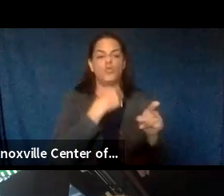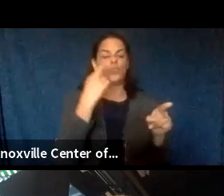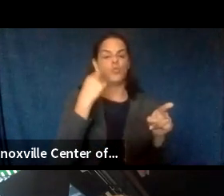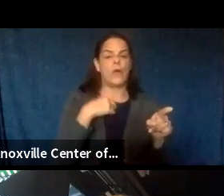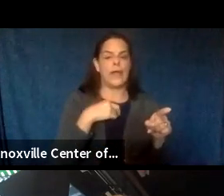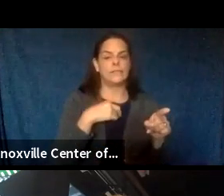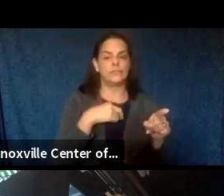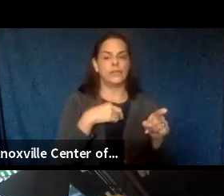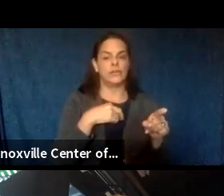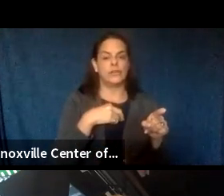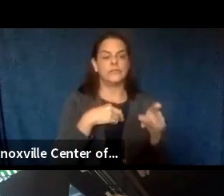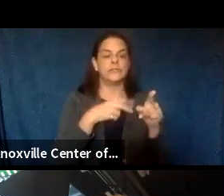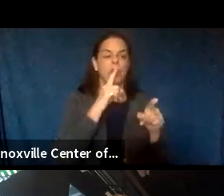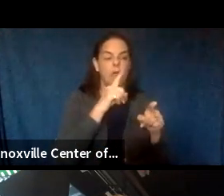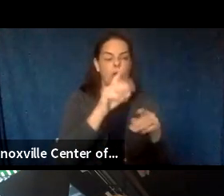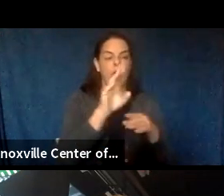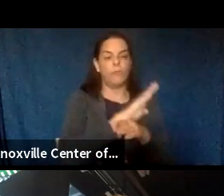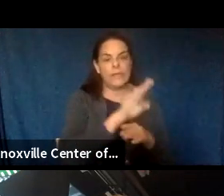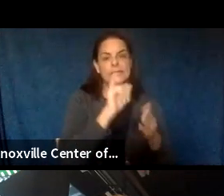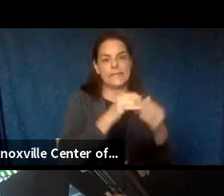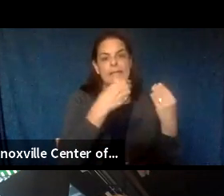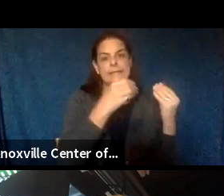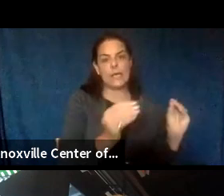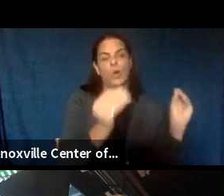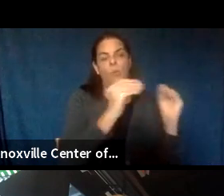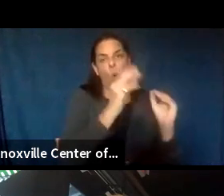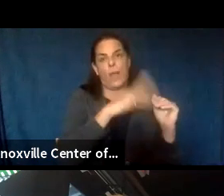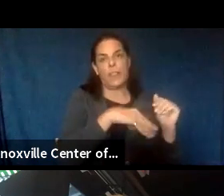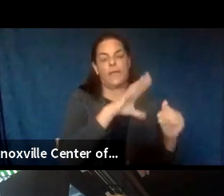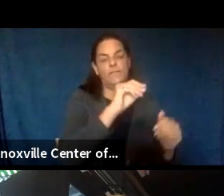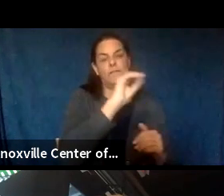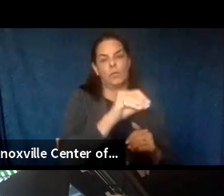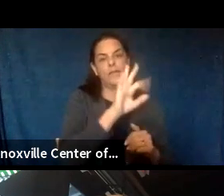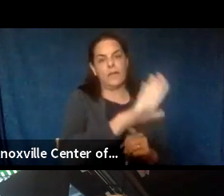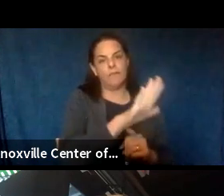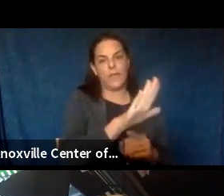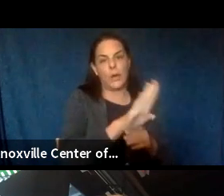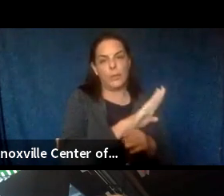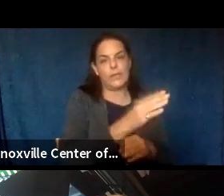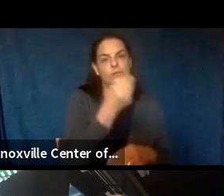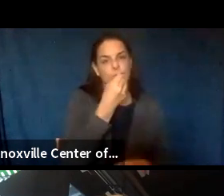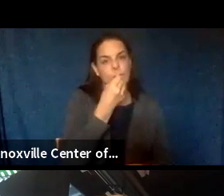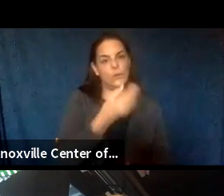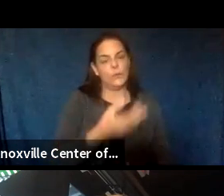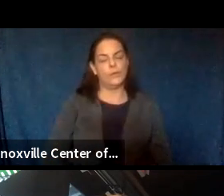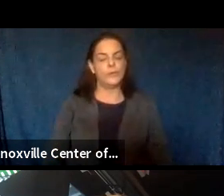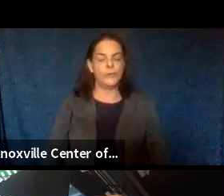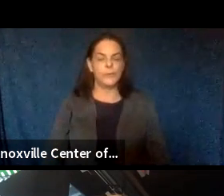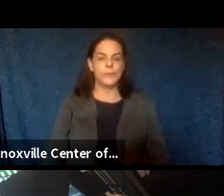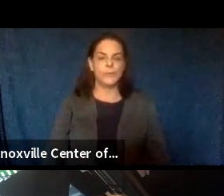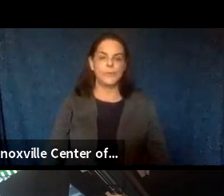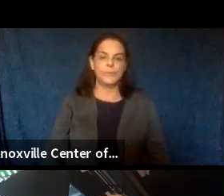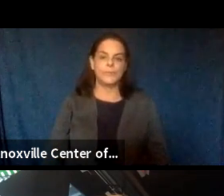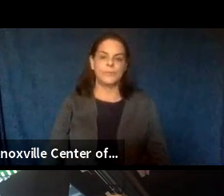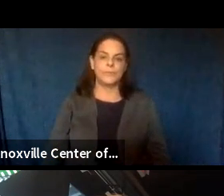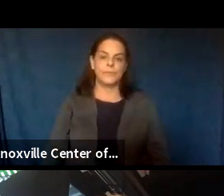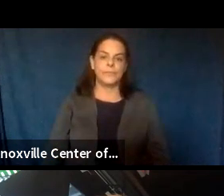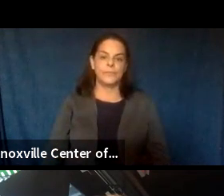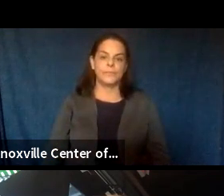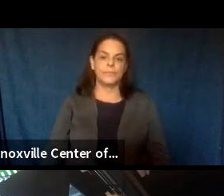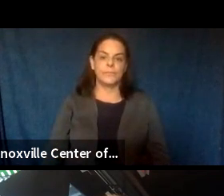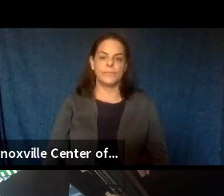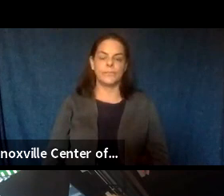restaurants being entities that derive more than 50% of their gross revenue from the sale of prepared food.